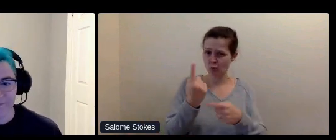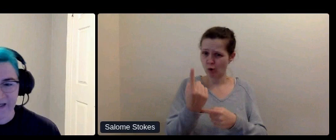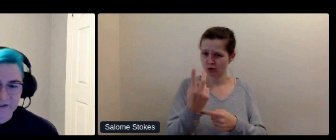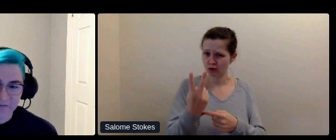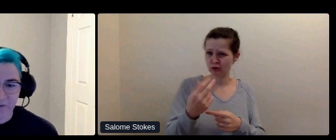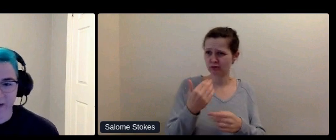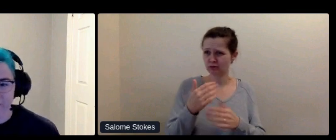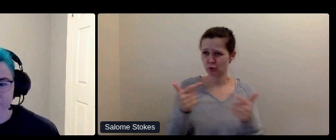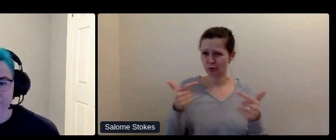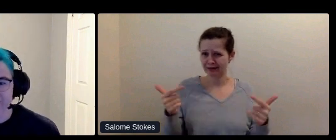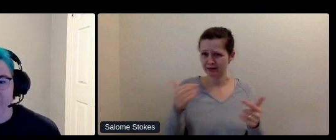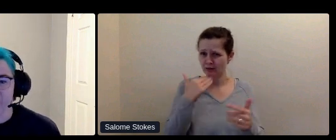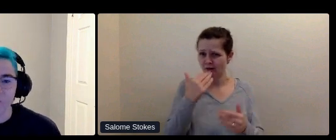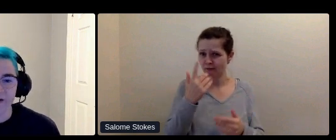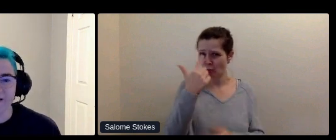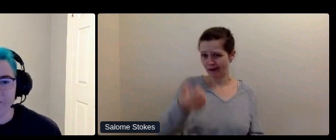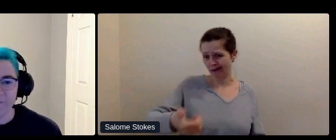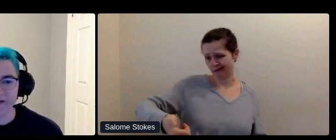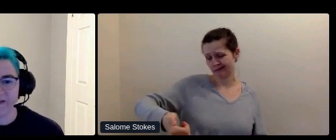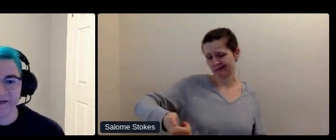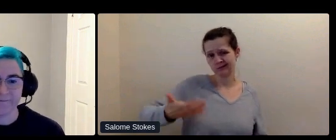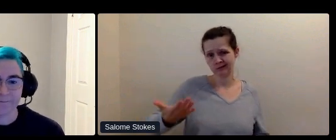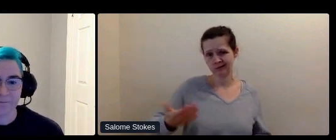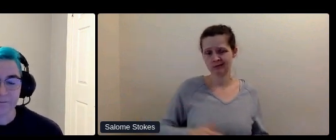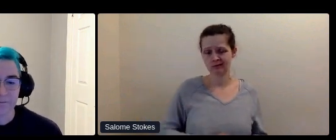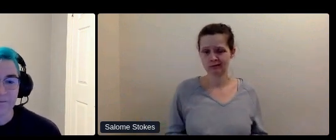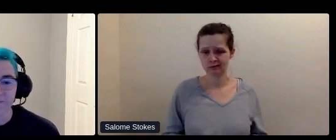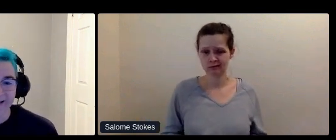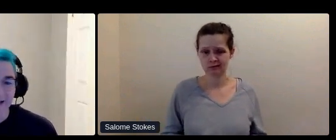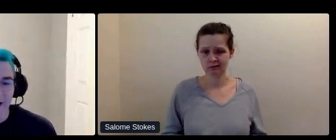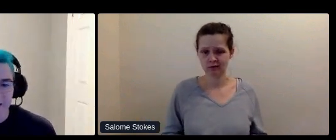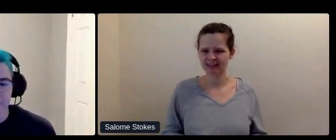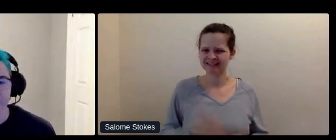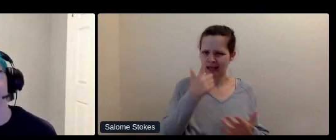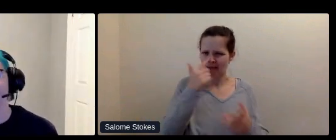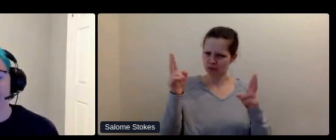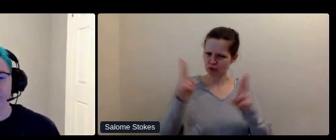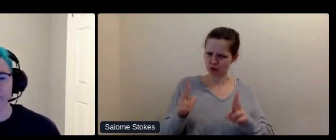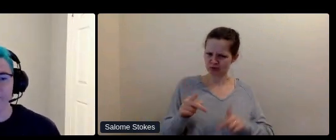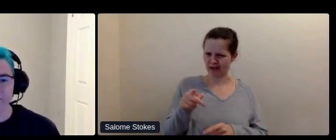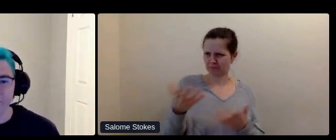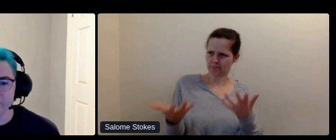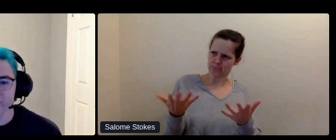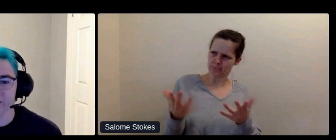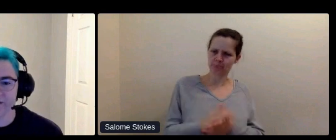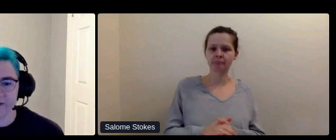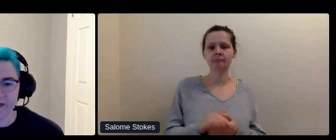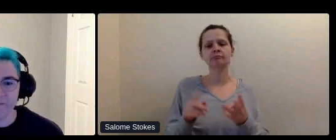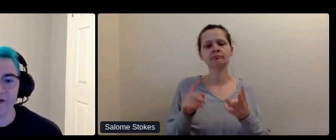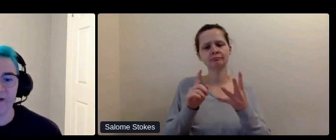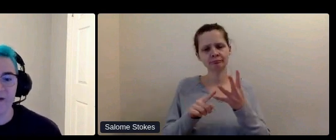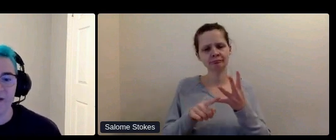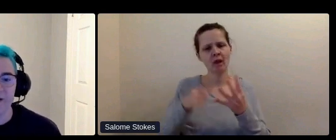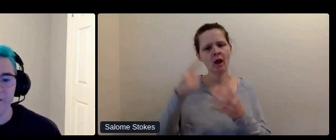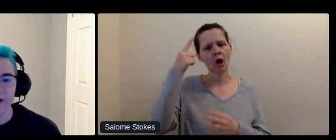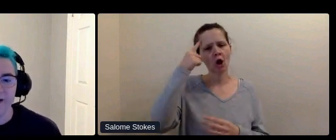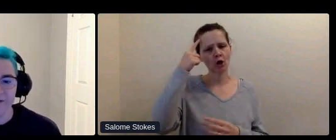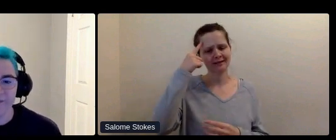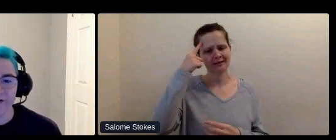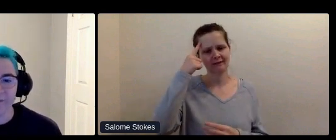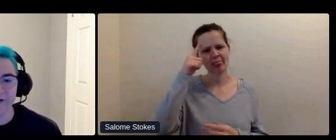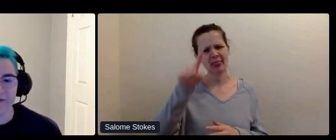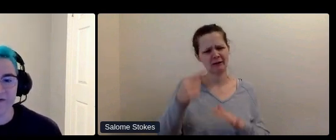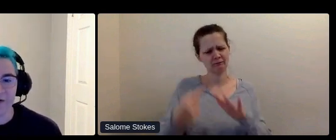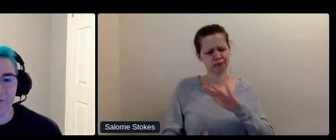holds and mashes required? Are there ways to minimize that? And cognitive, probably the most important across the game. How